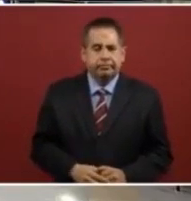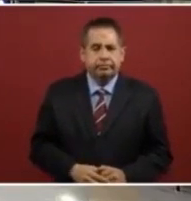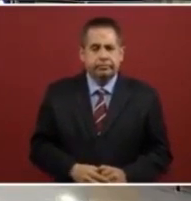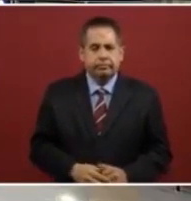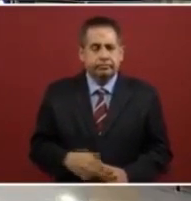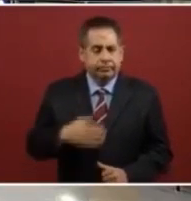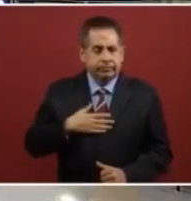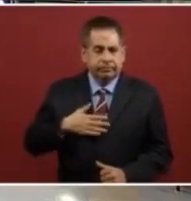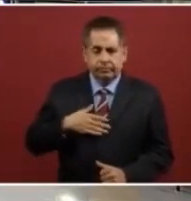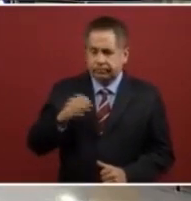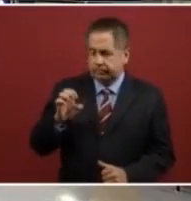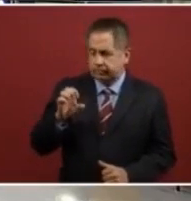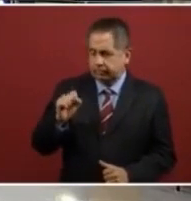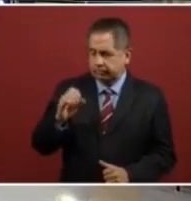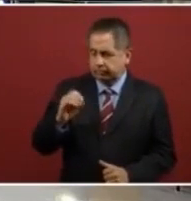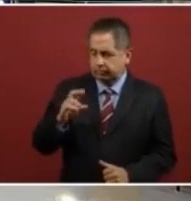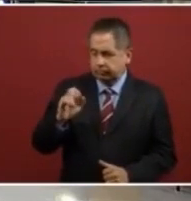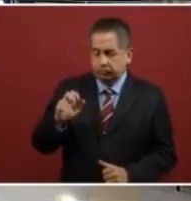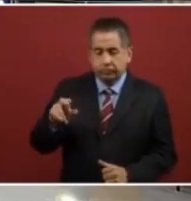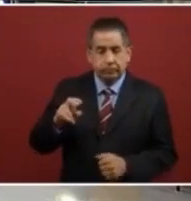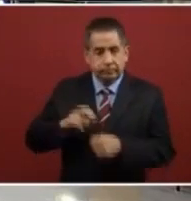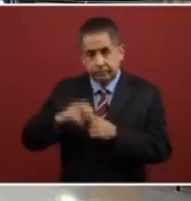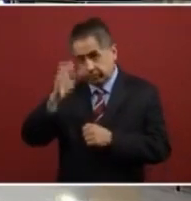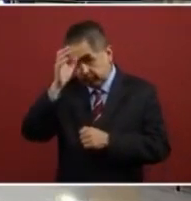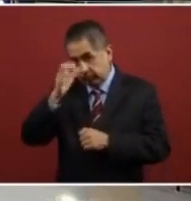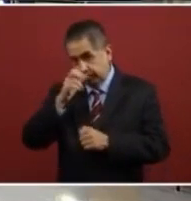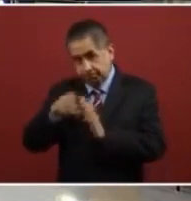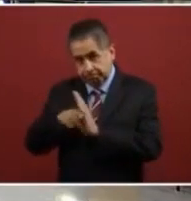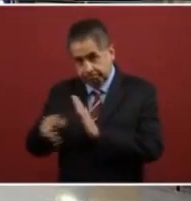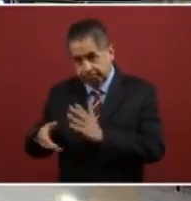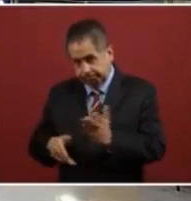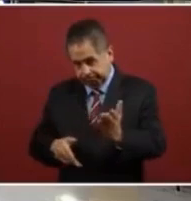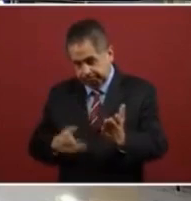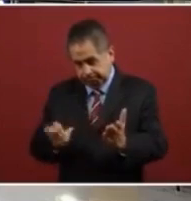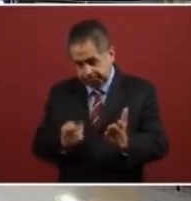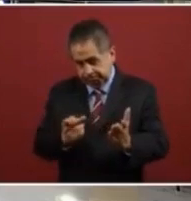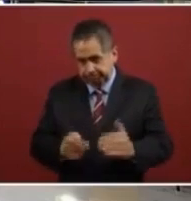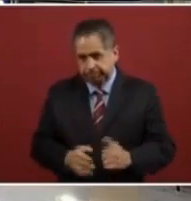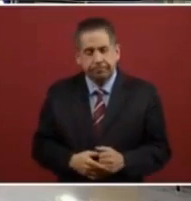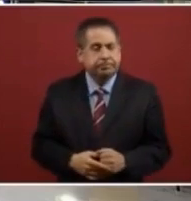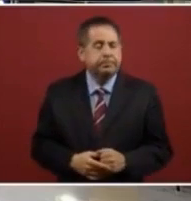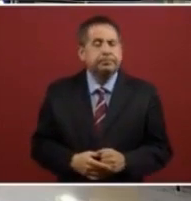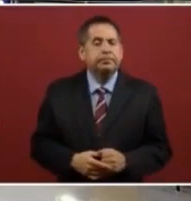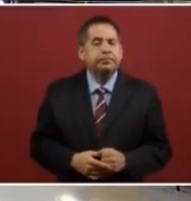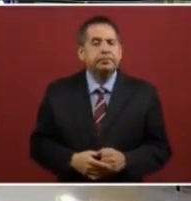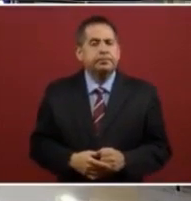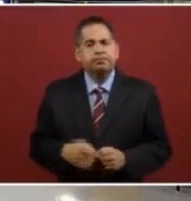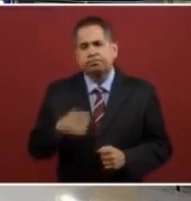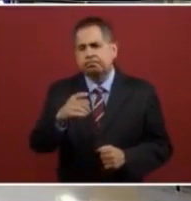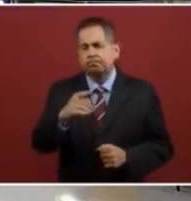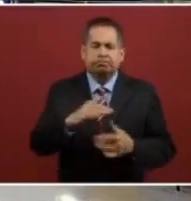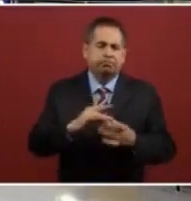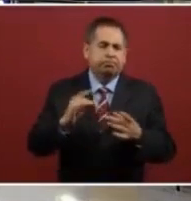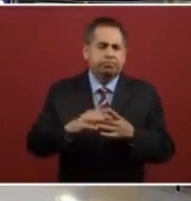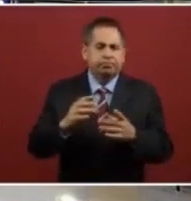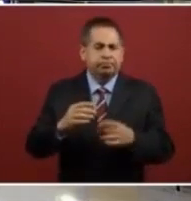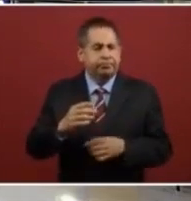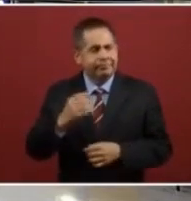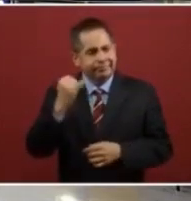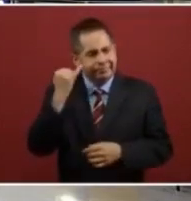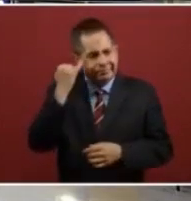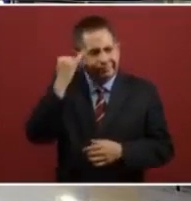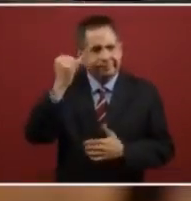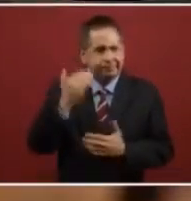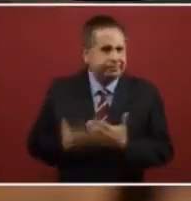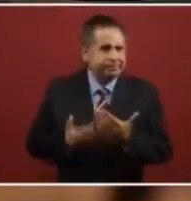Dalila Escobar, corresponsal de A Tiempo TV en Coahuila, precisamente sobre este tema que usted está hablando. Se ha hablado incluso de iniciativas que tienen que ver con